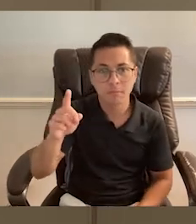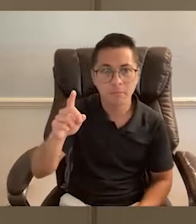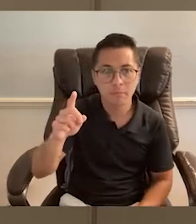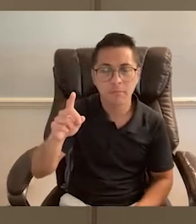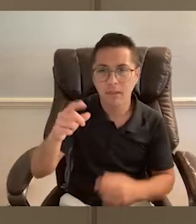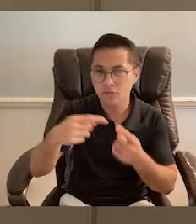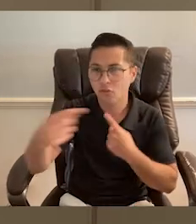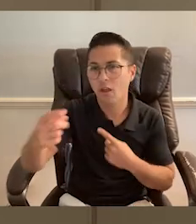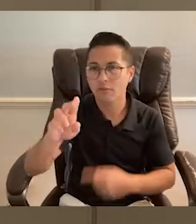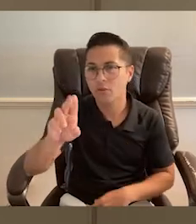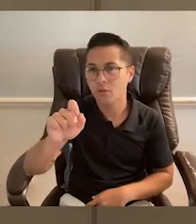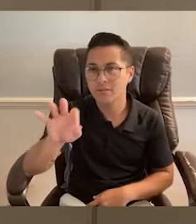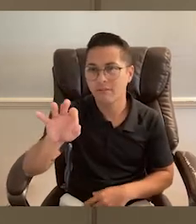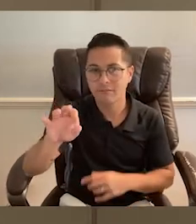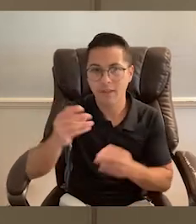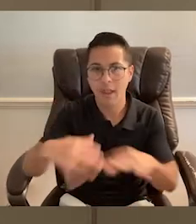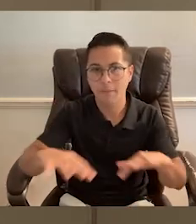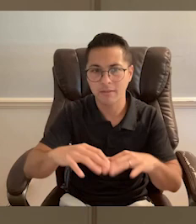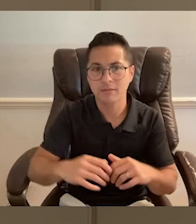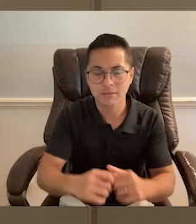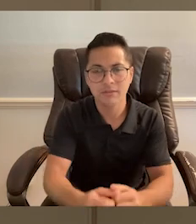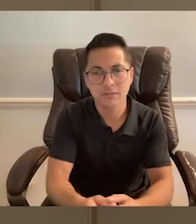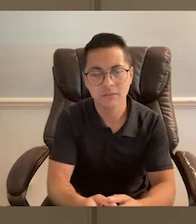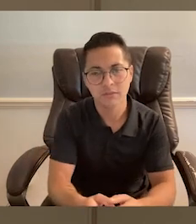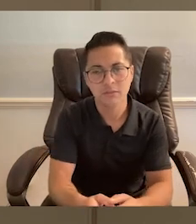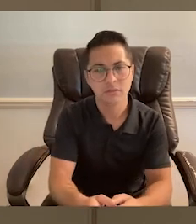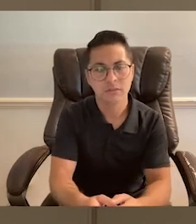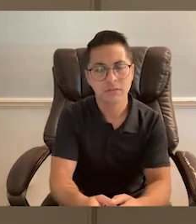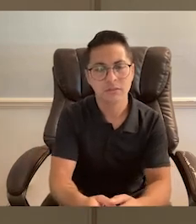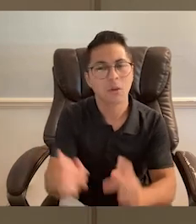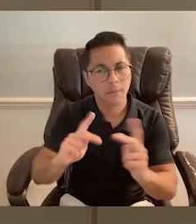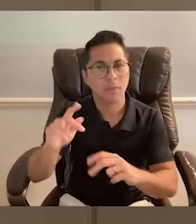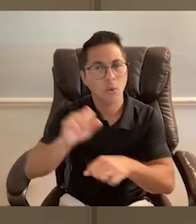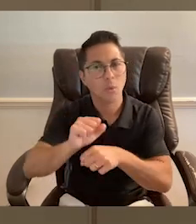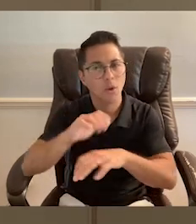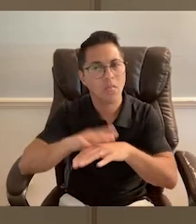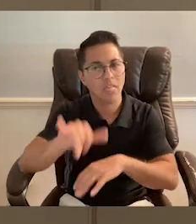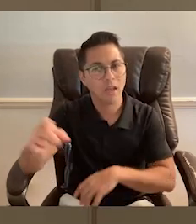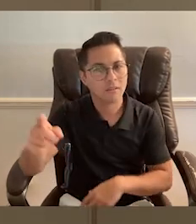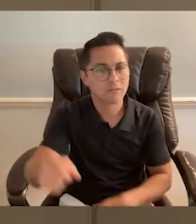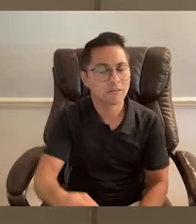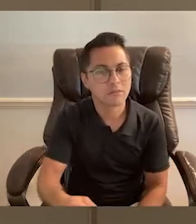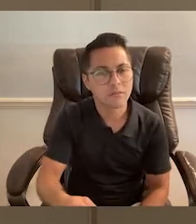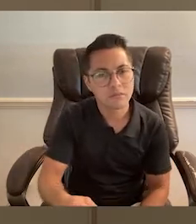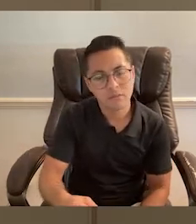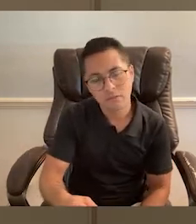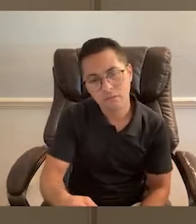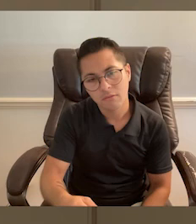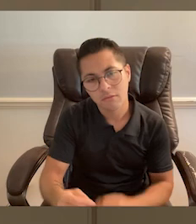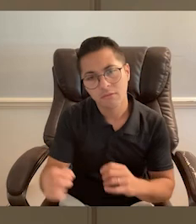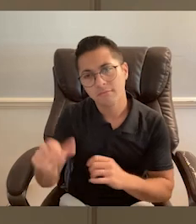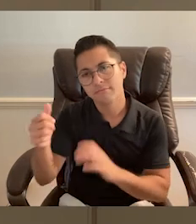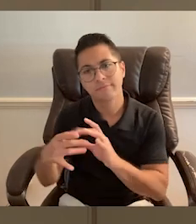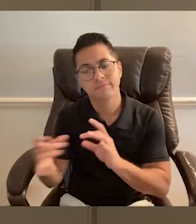When it comes to vehicle modifications, it's a little bit more challenging because depending on what, the first step is